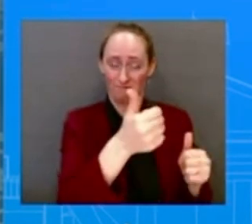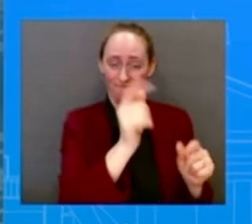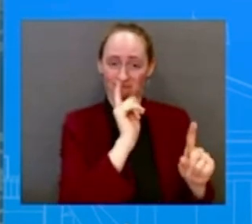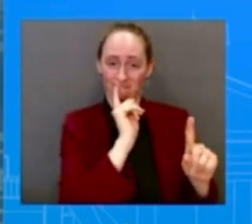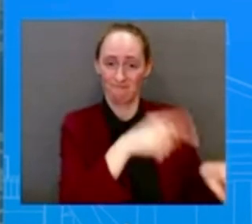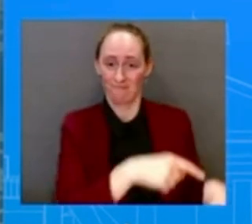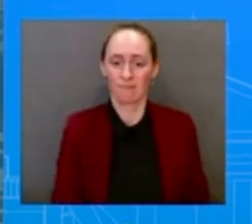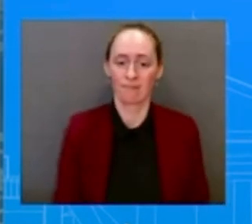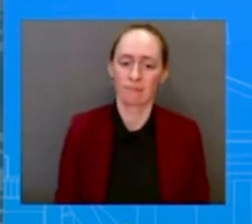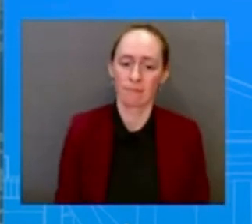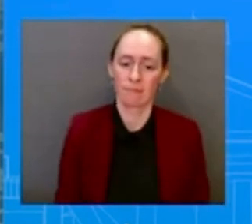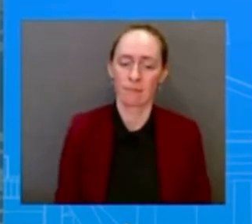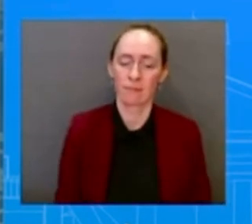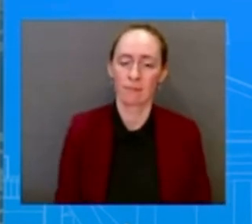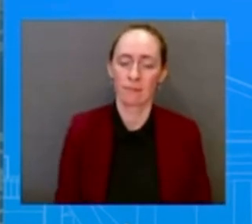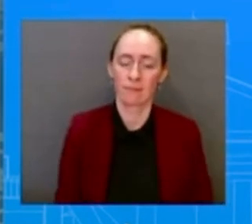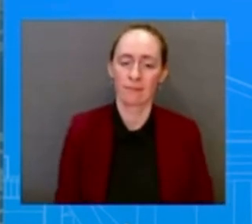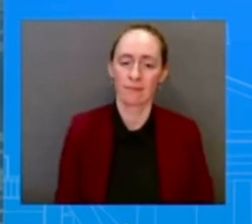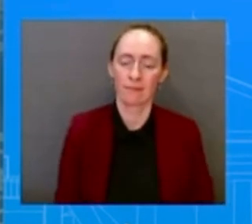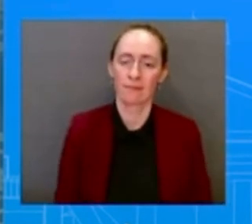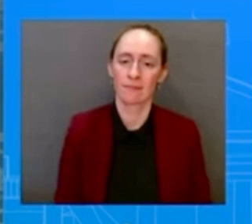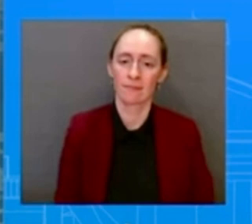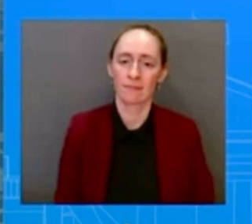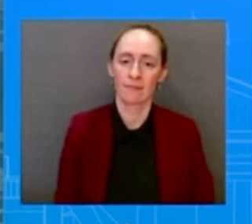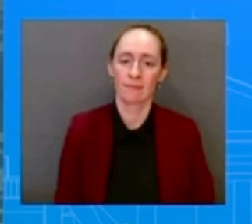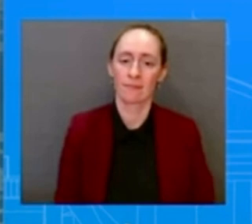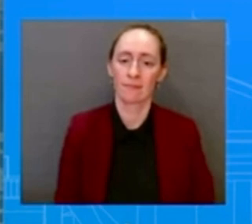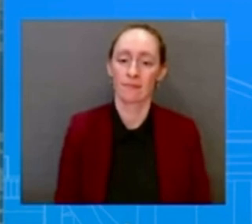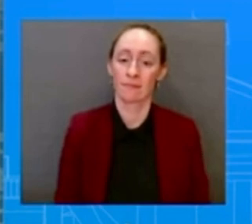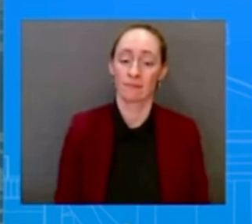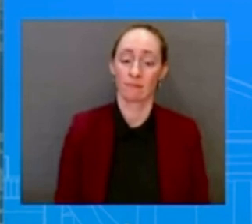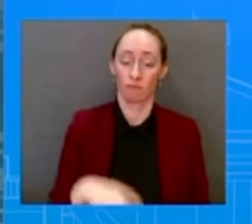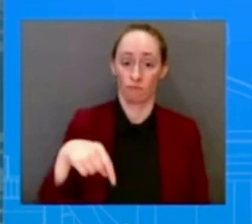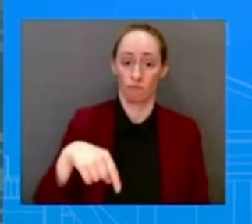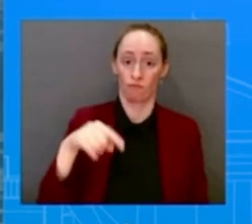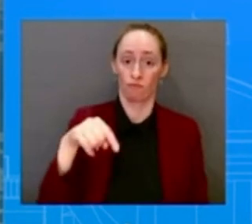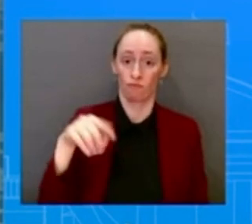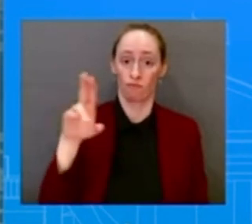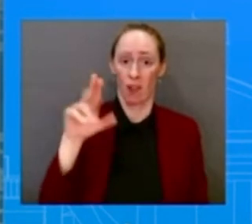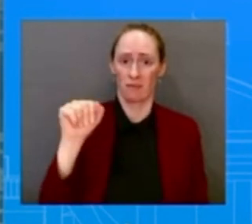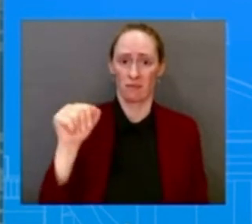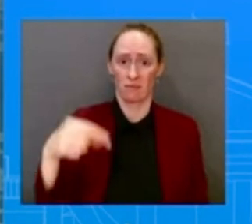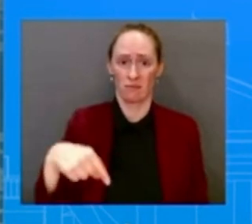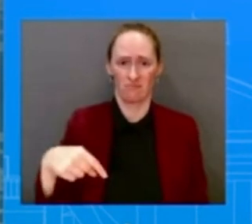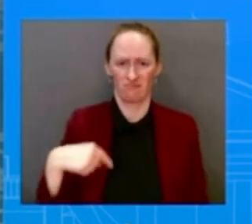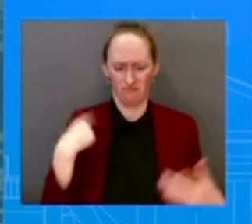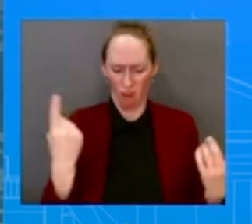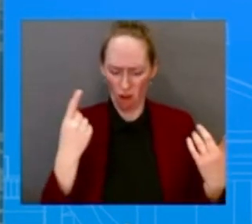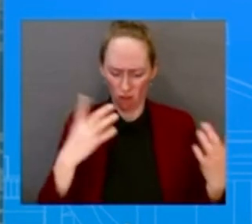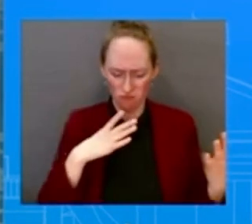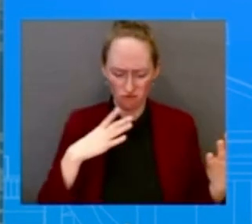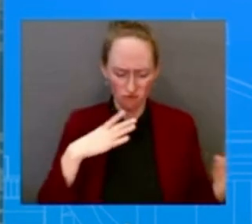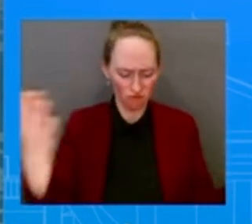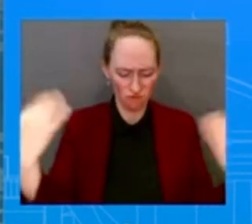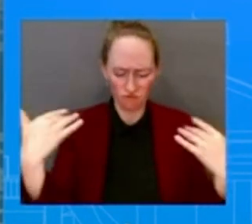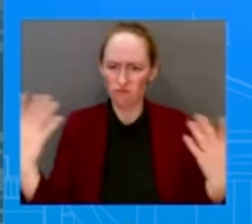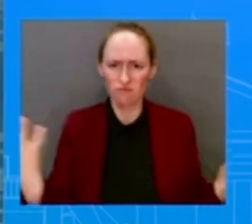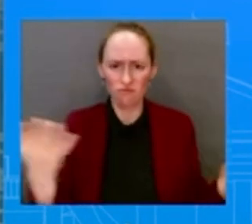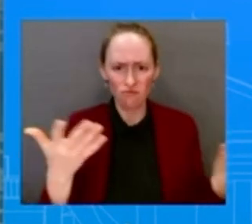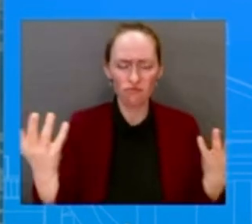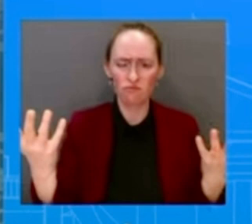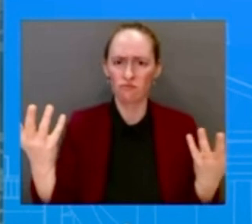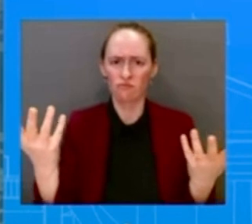the United States would welcome any effort that could lead to an end of hostilities in Ukraine